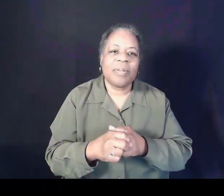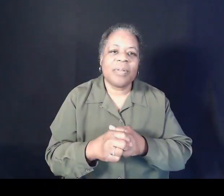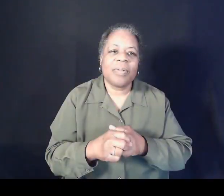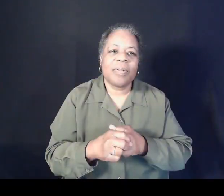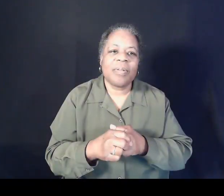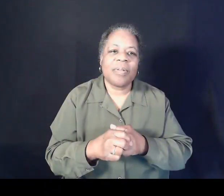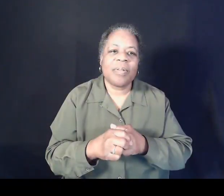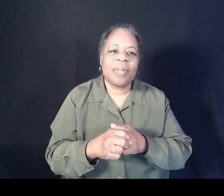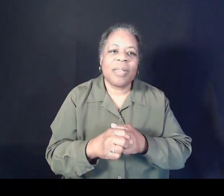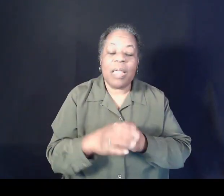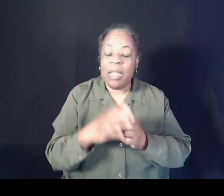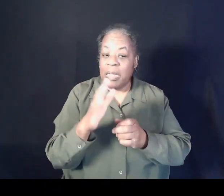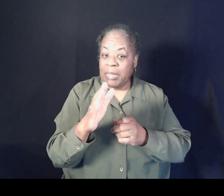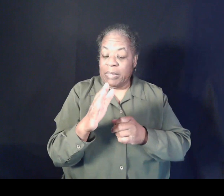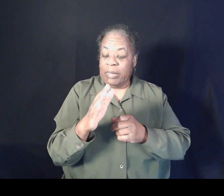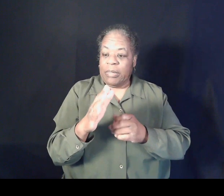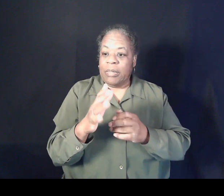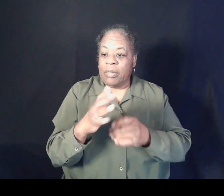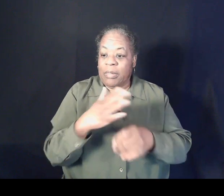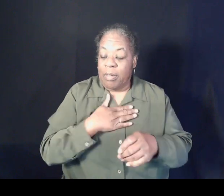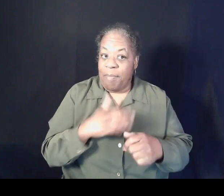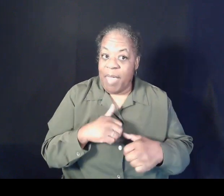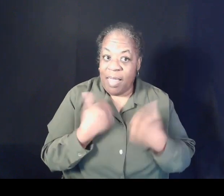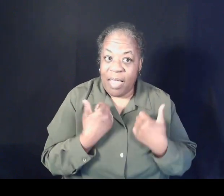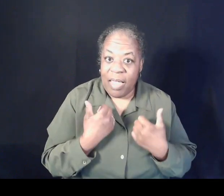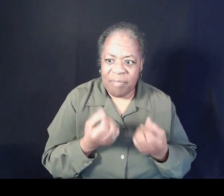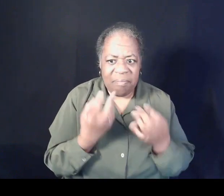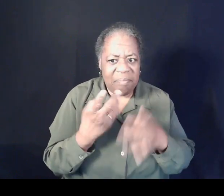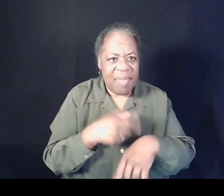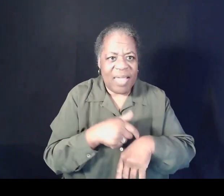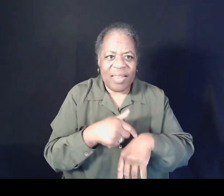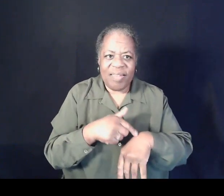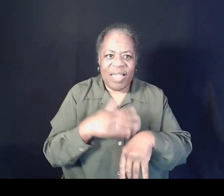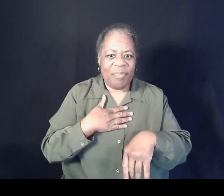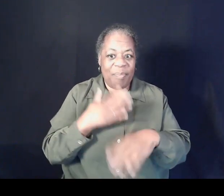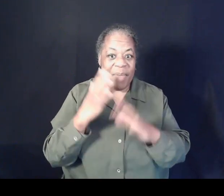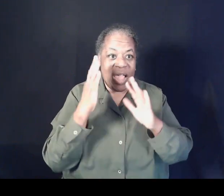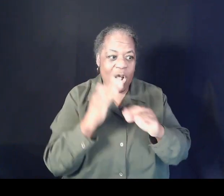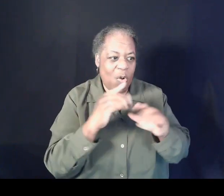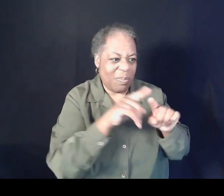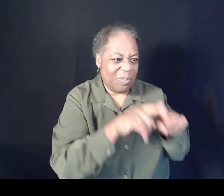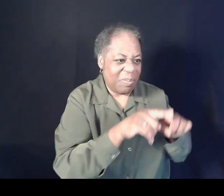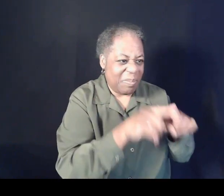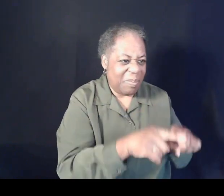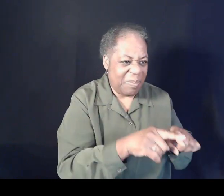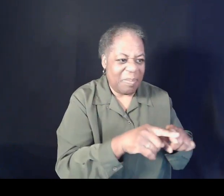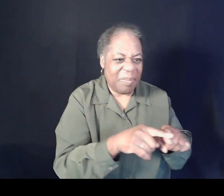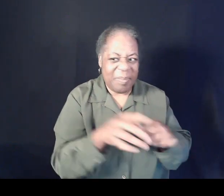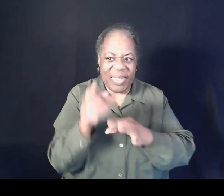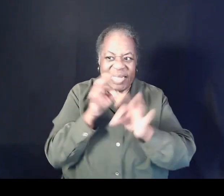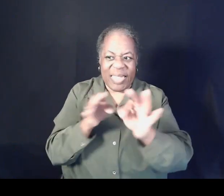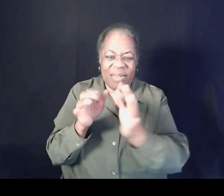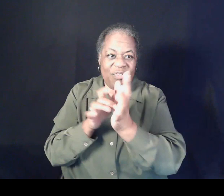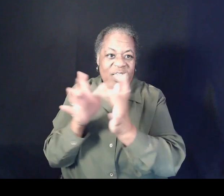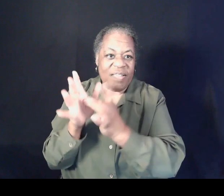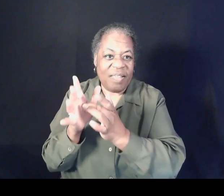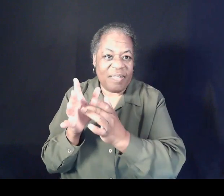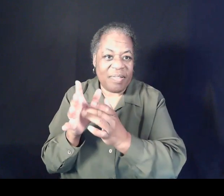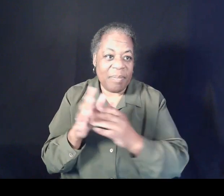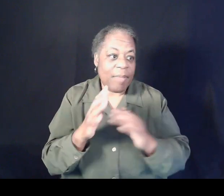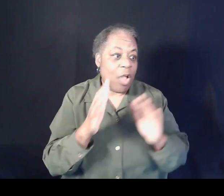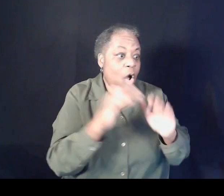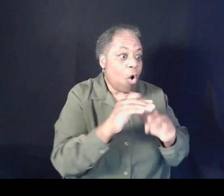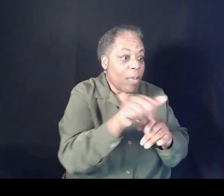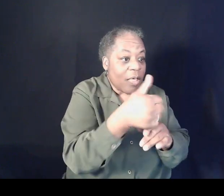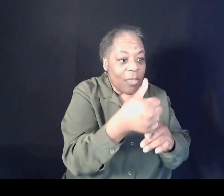If I'm being honest with my own life, there's so many times that I put my hope in things other than Jesus. I might put my hope in other